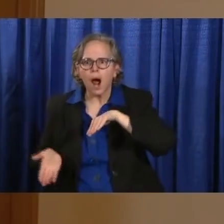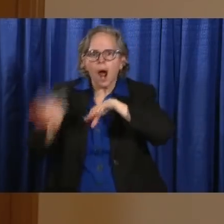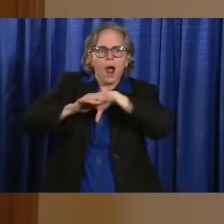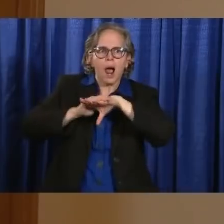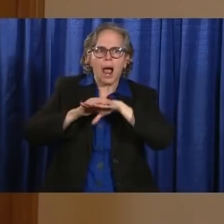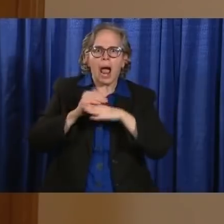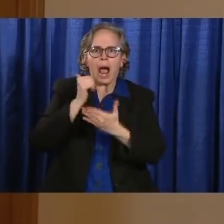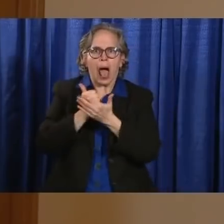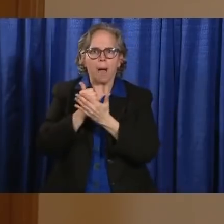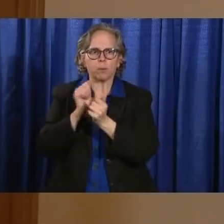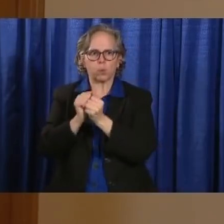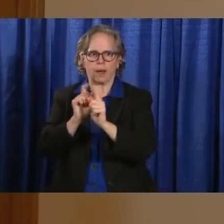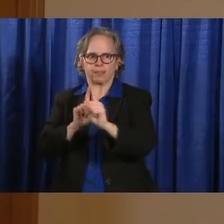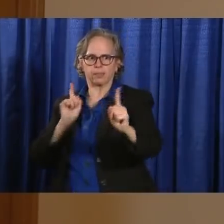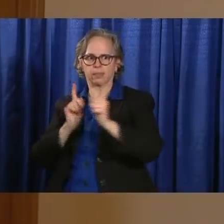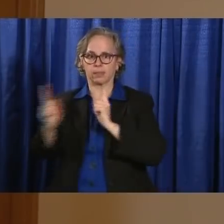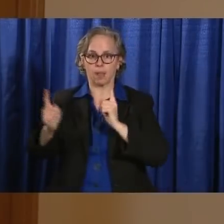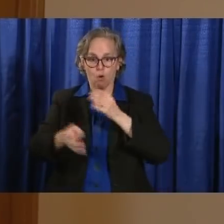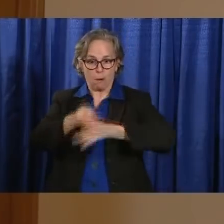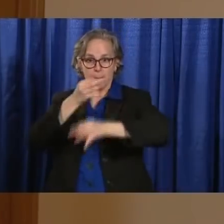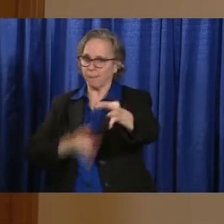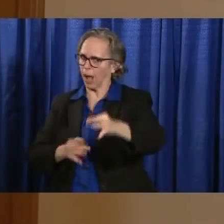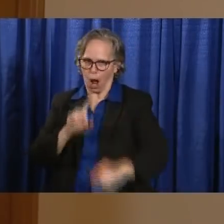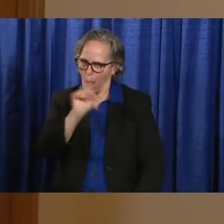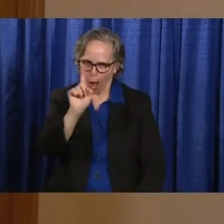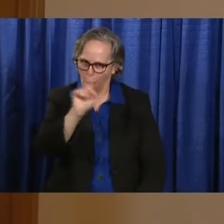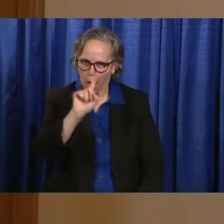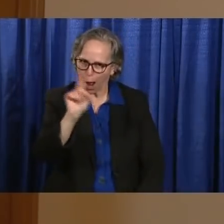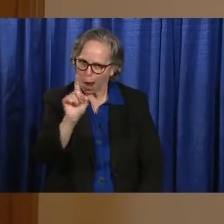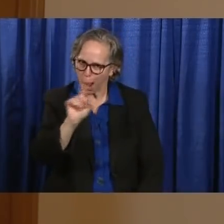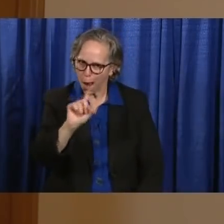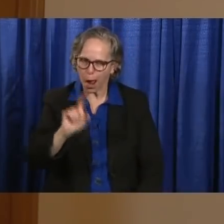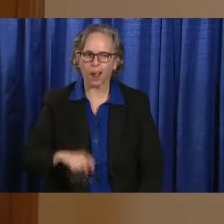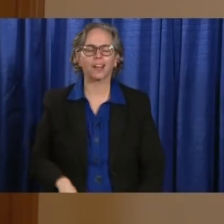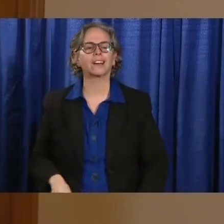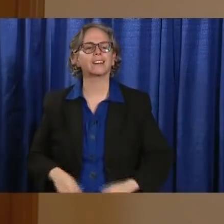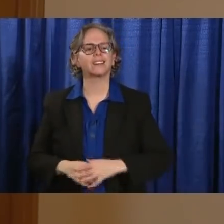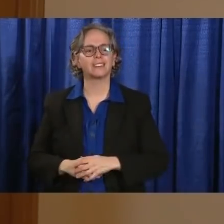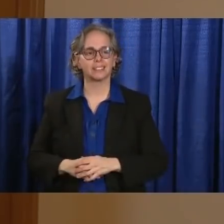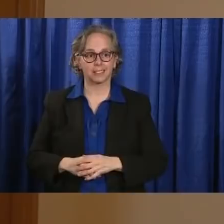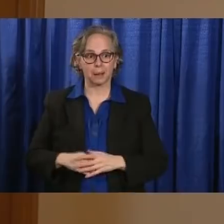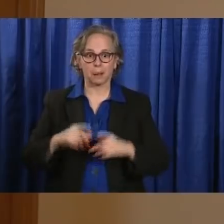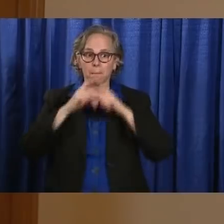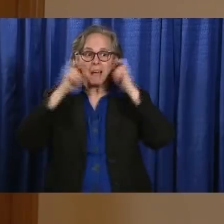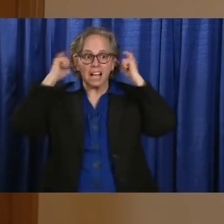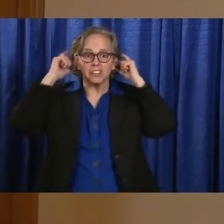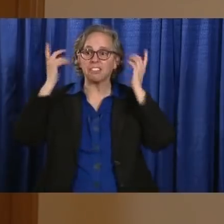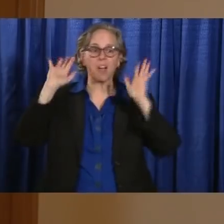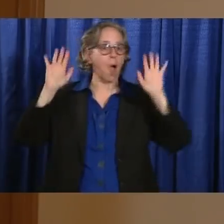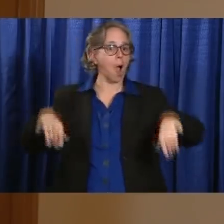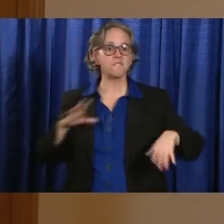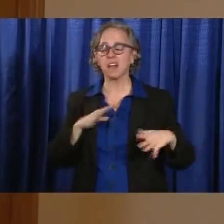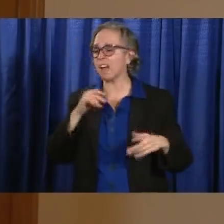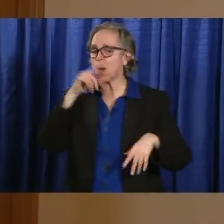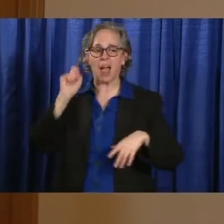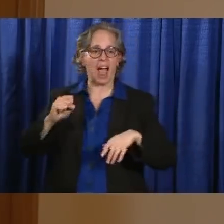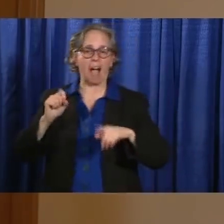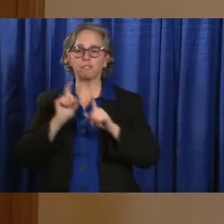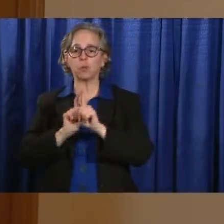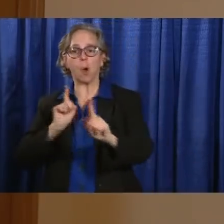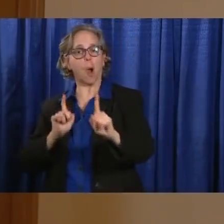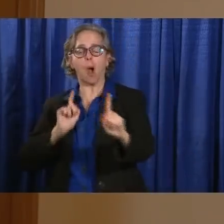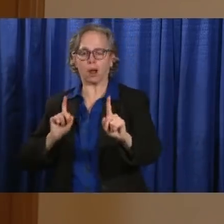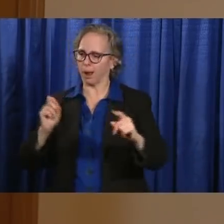done instead of what we're doing. It's very, very important because it can give us a false sense of security, but it's so important that we use this as